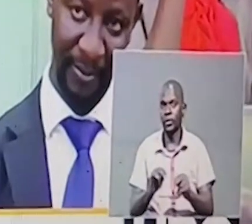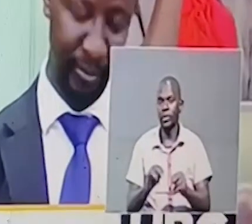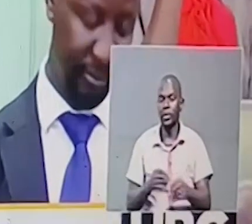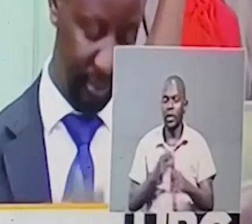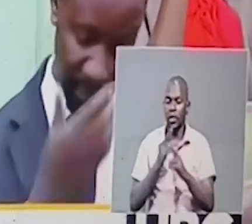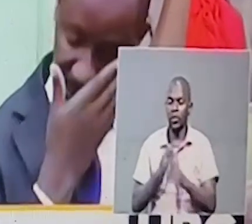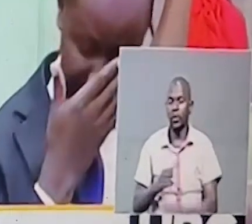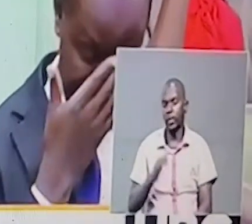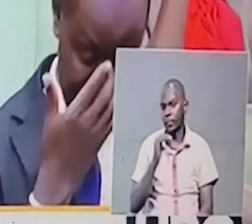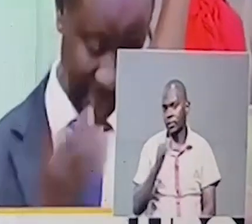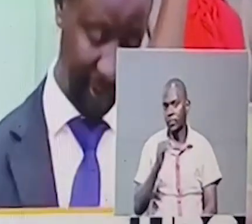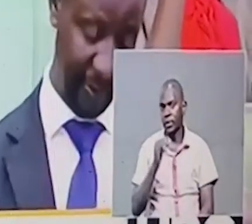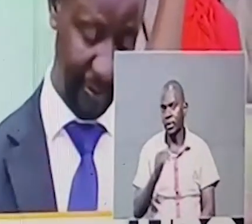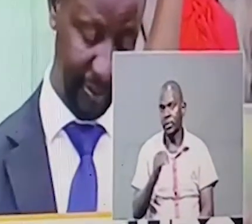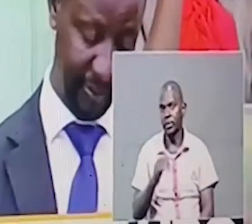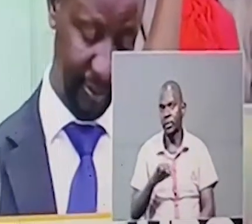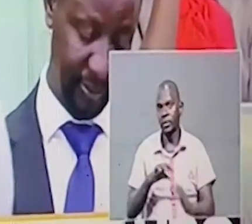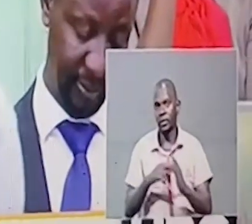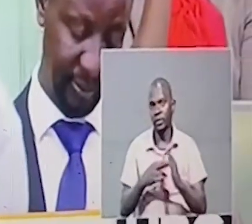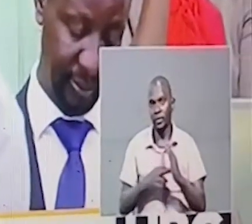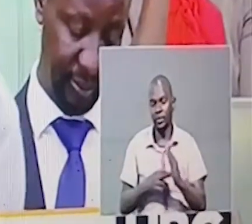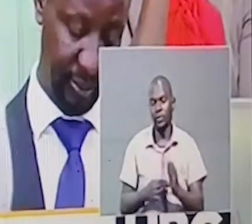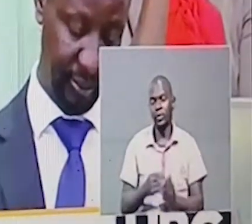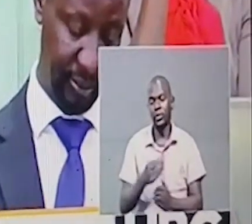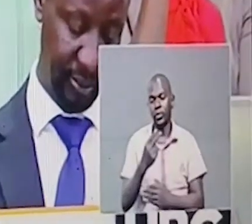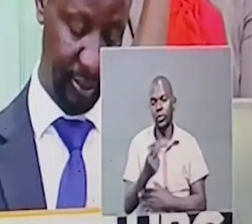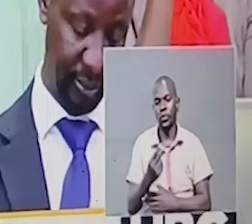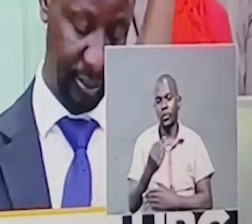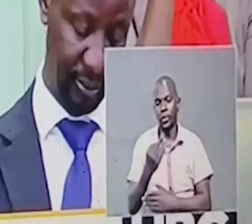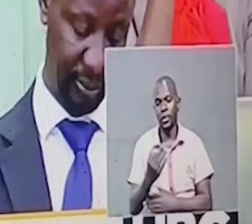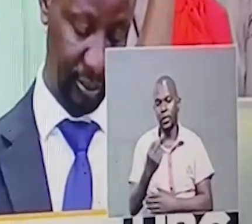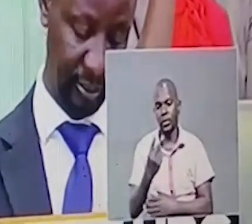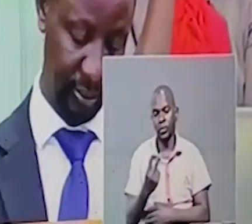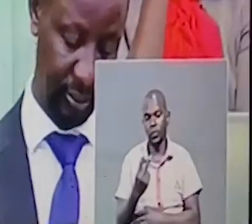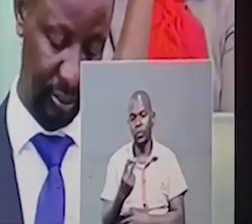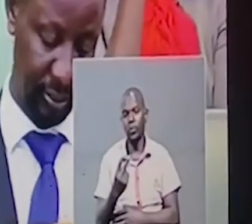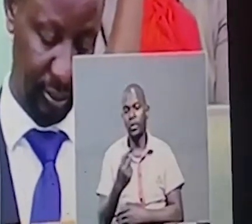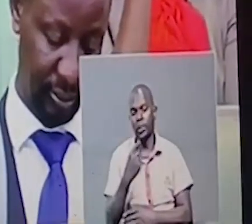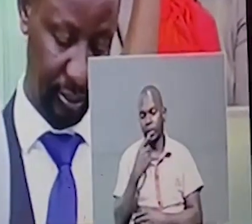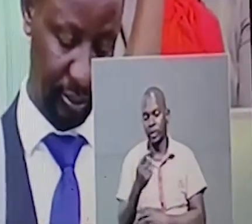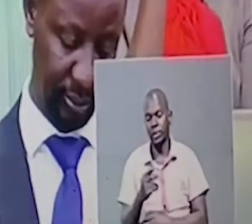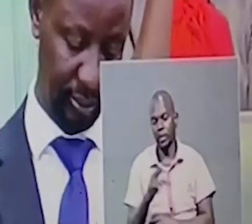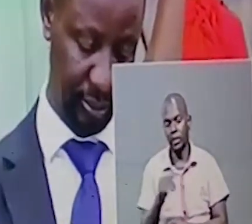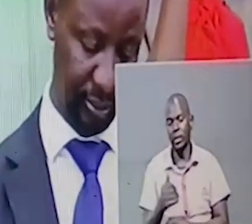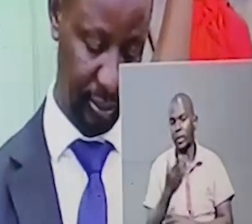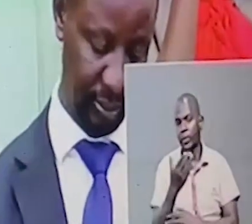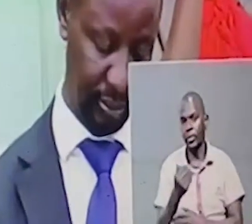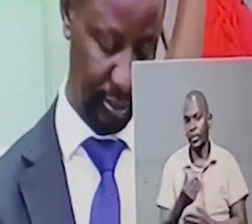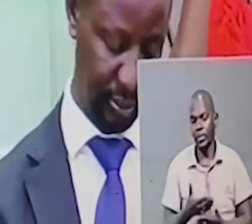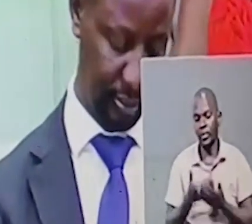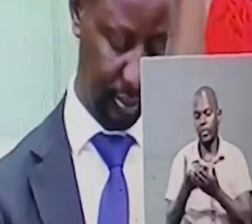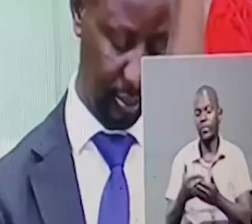Mr. Speaker, Rule 232 provides that any papers that are laid